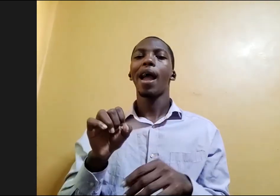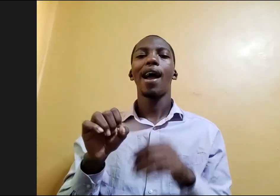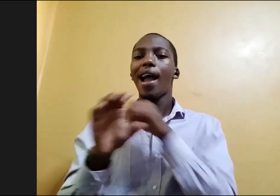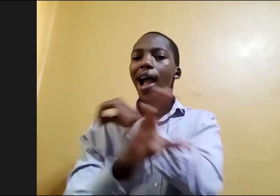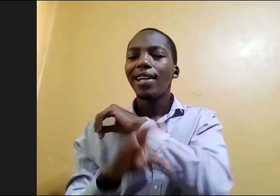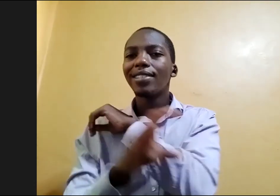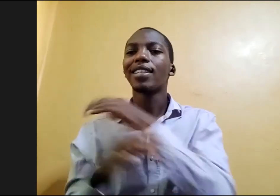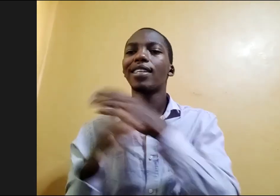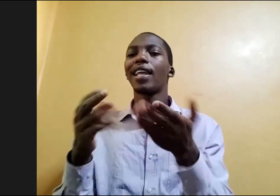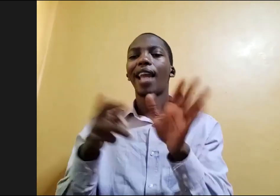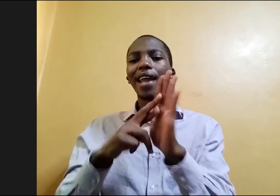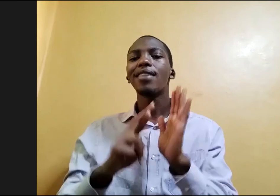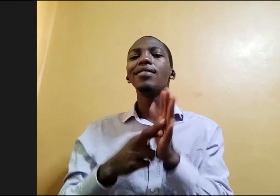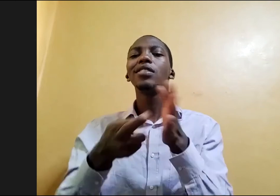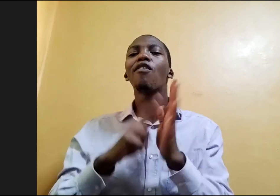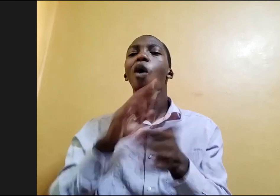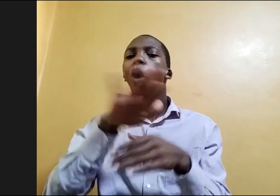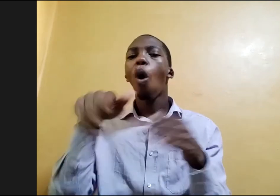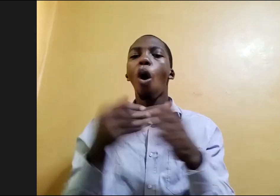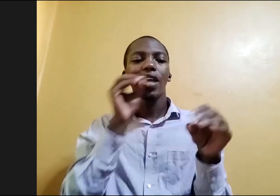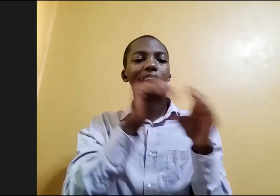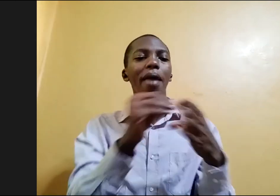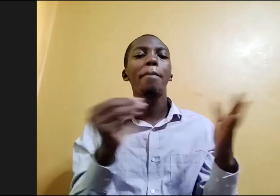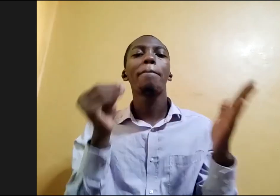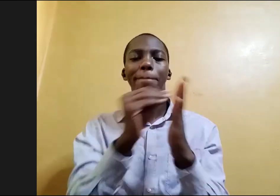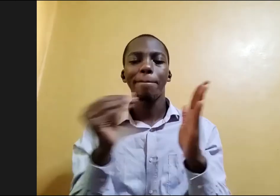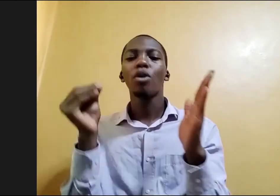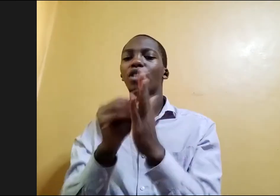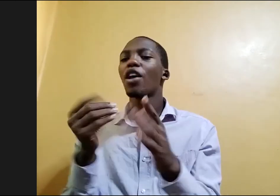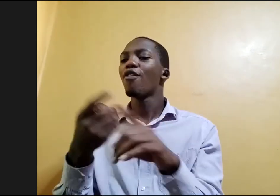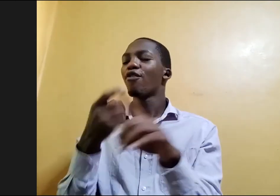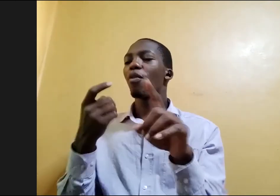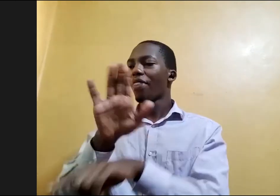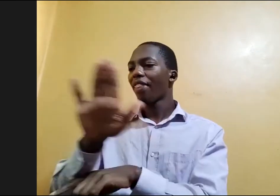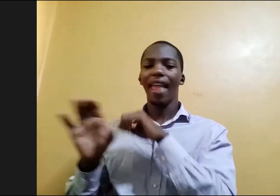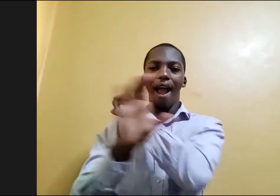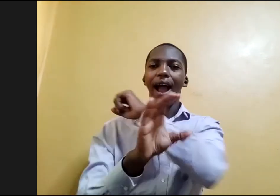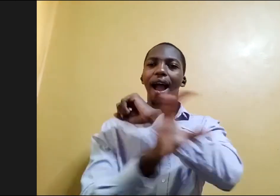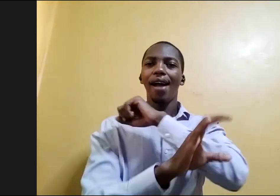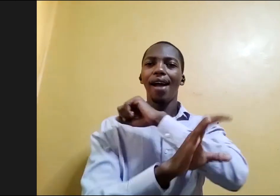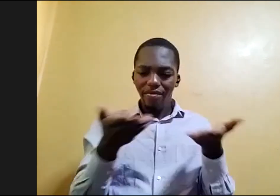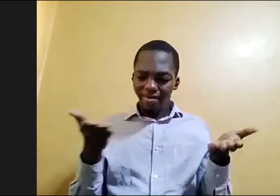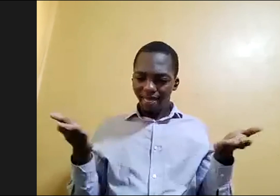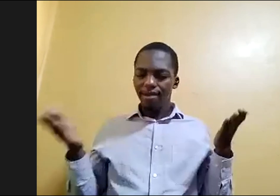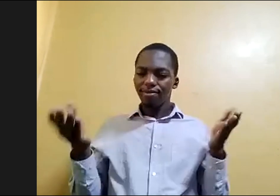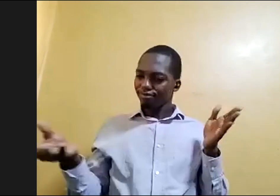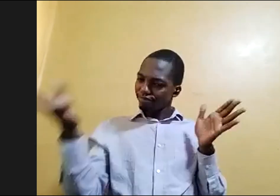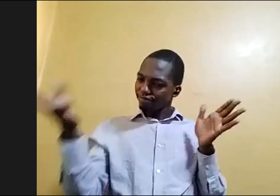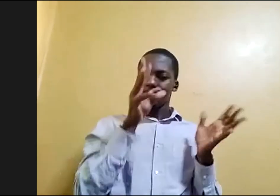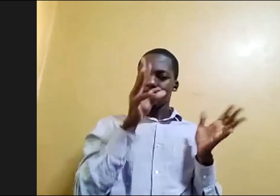receiving all the inputs from the different stakeholders in their country. And all the texts have been